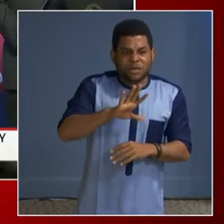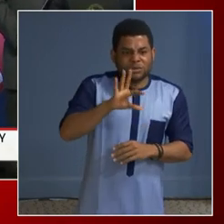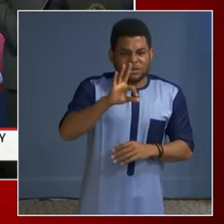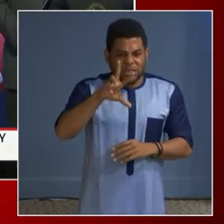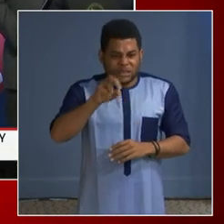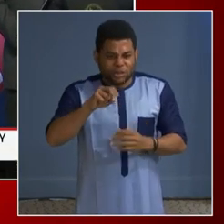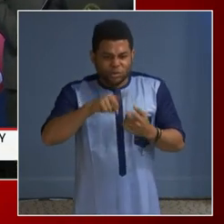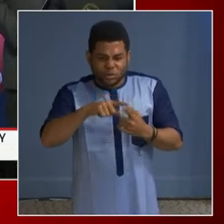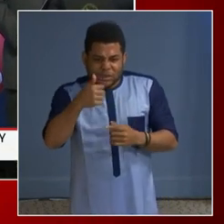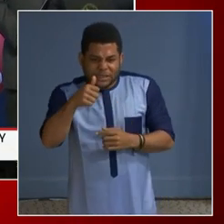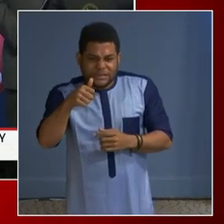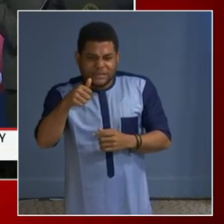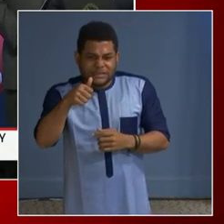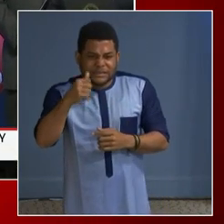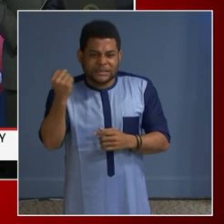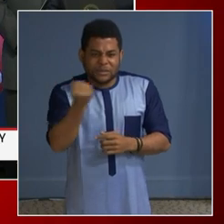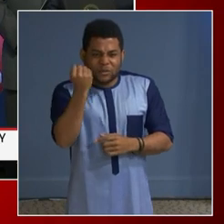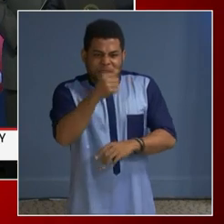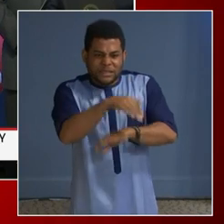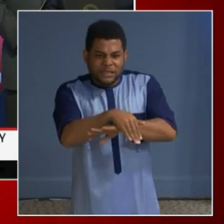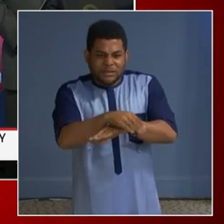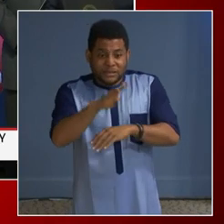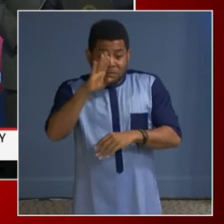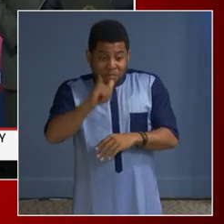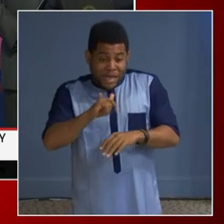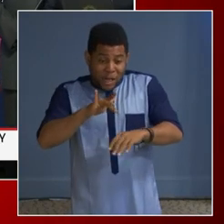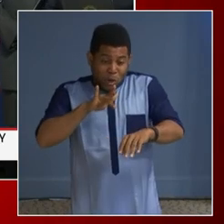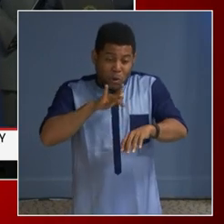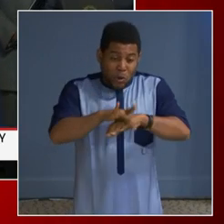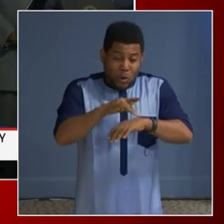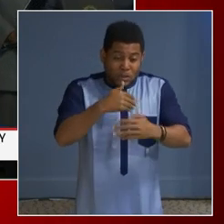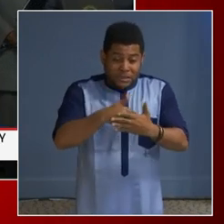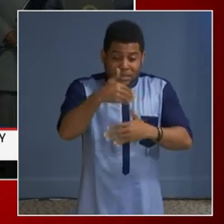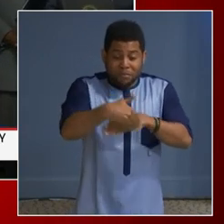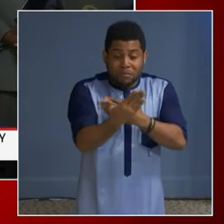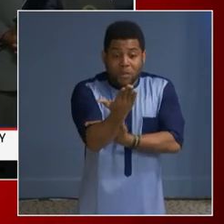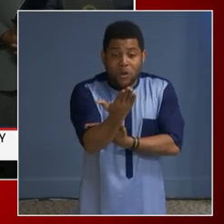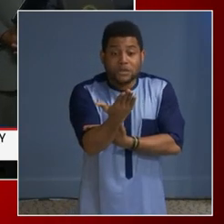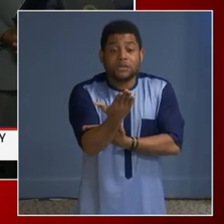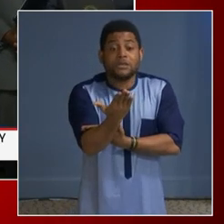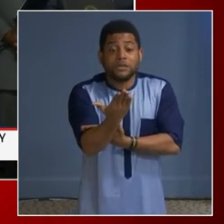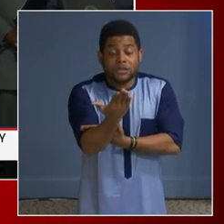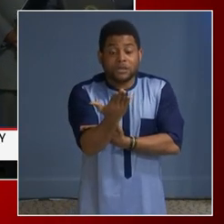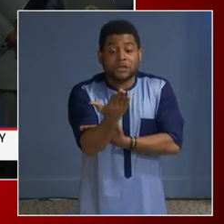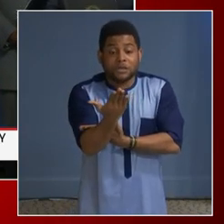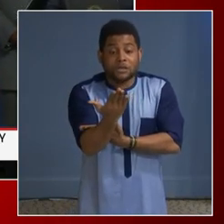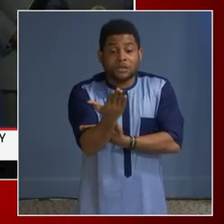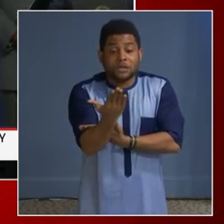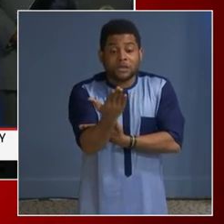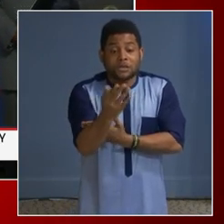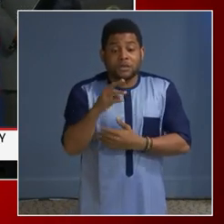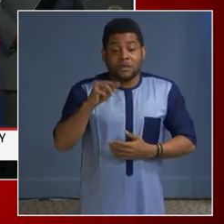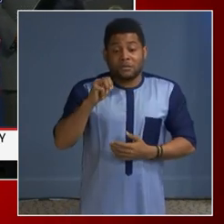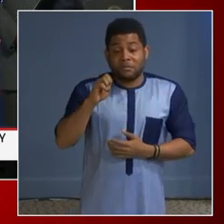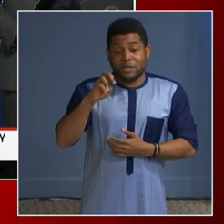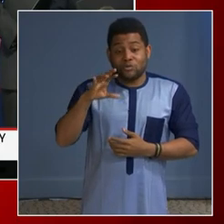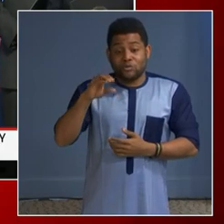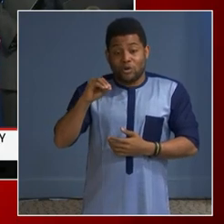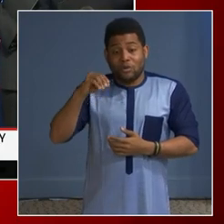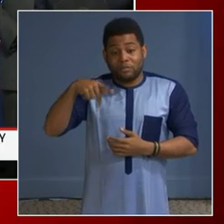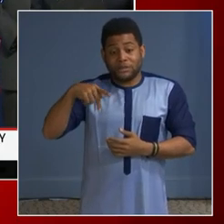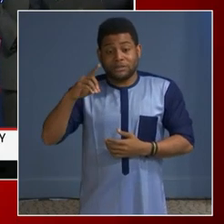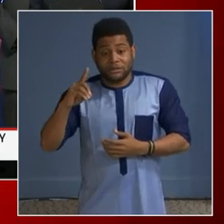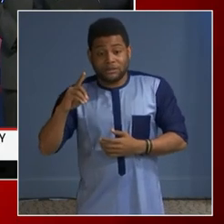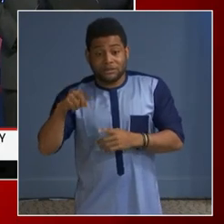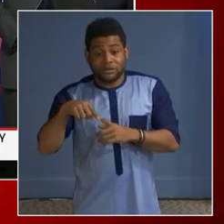night. By early next morning, the Metro PD is in contact with